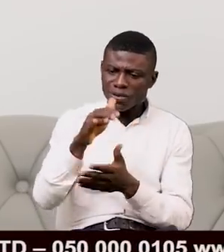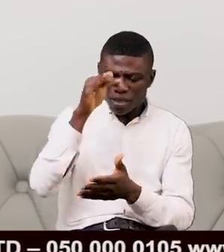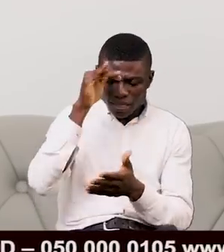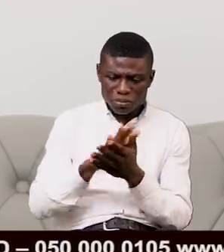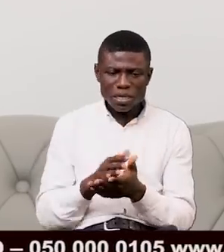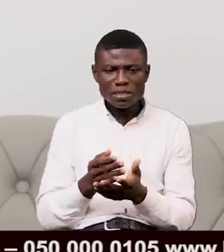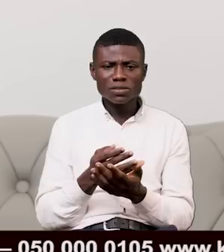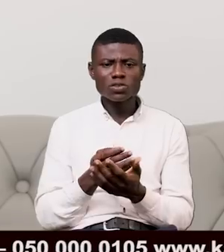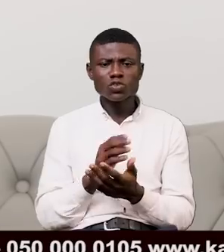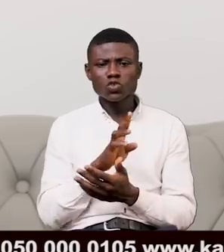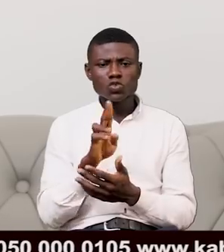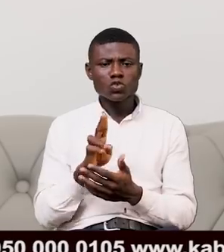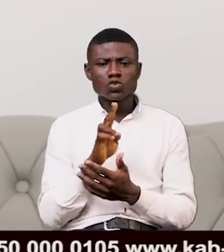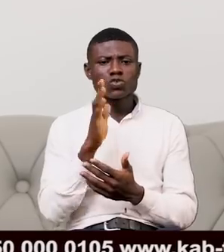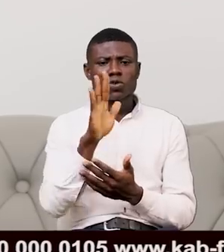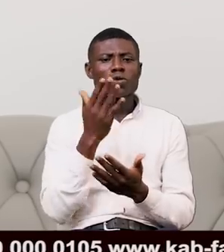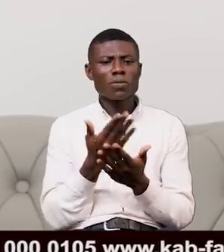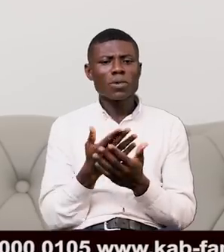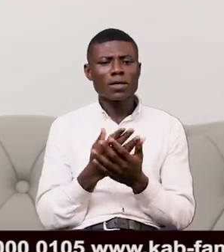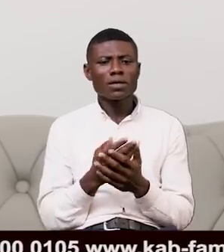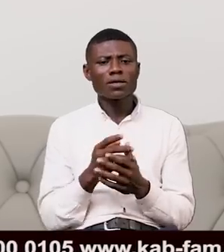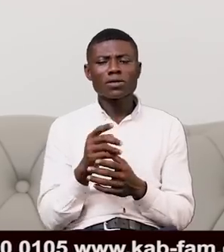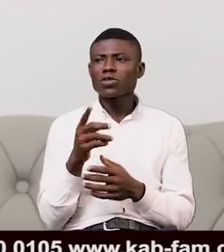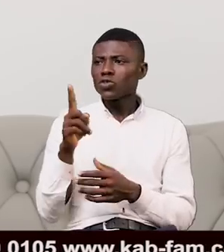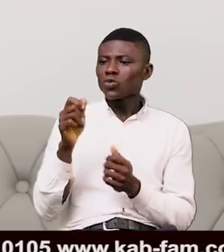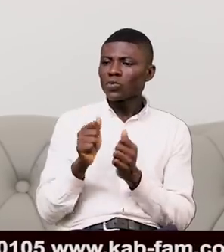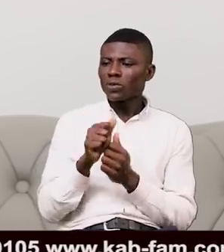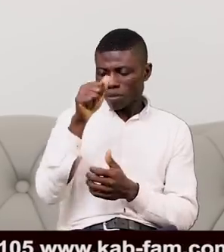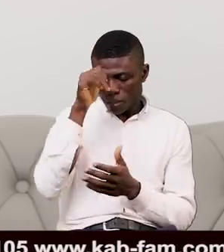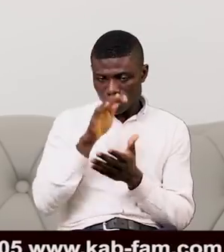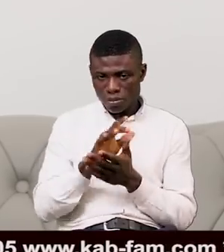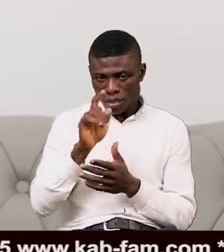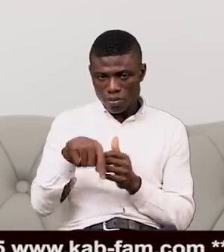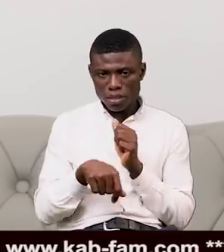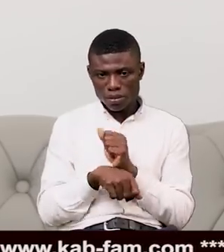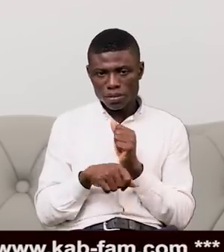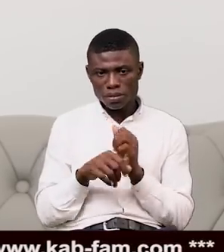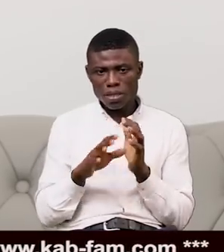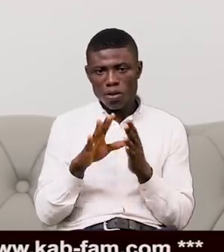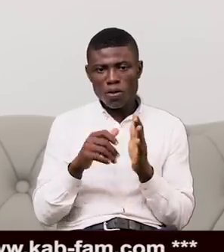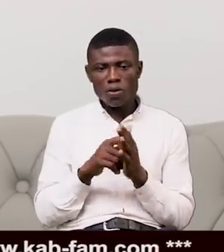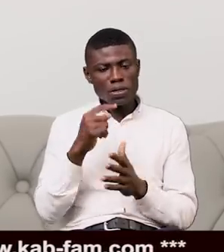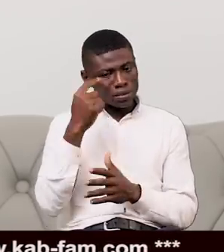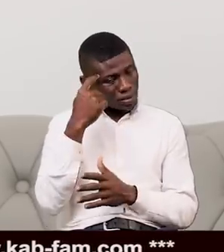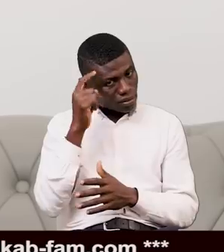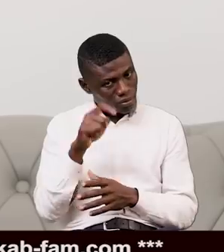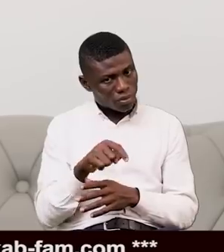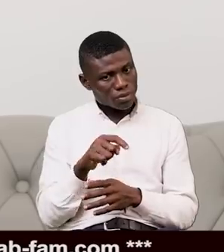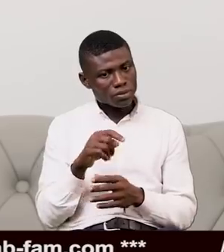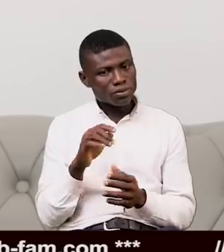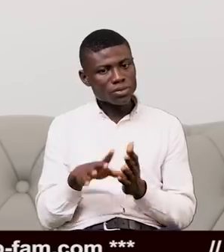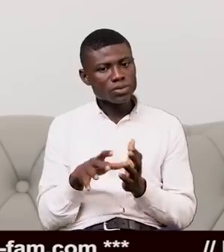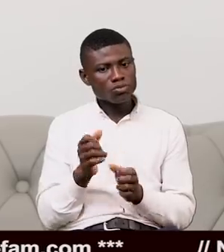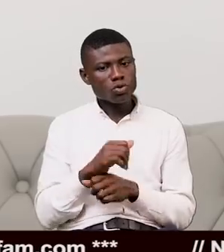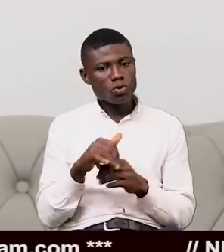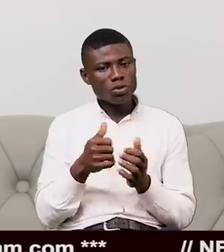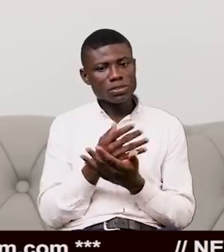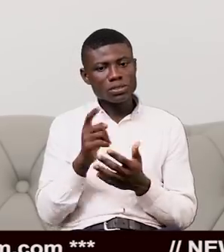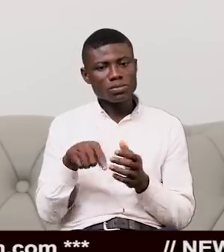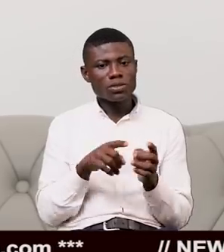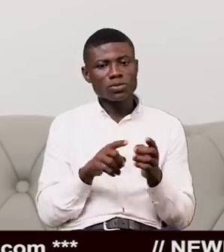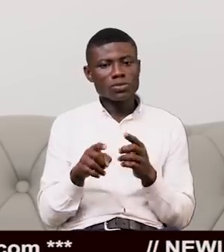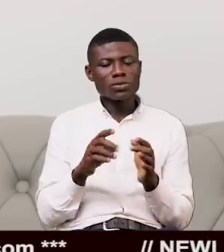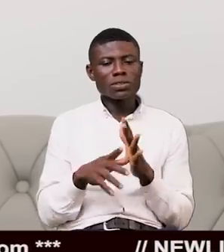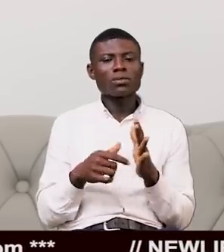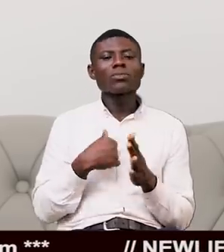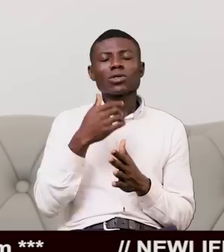Any who can ye say no only who can monka mum mon fa dwene. mama mo ade ye enye baako